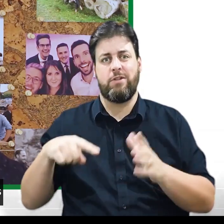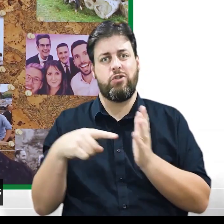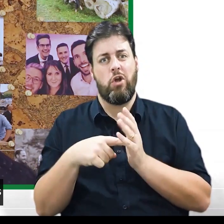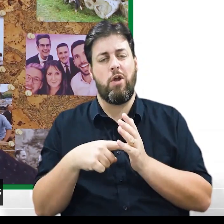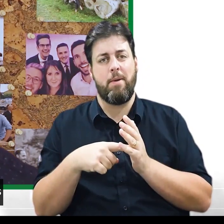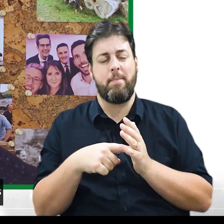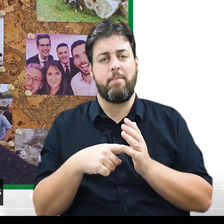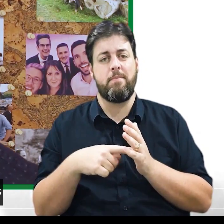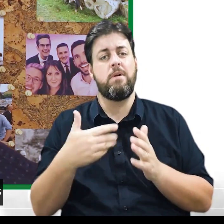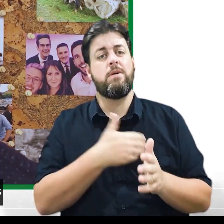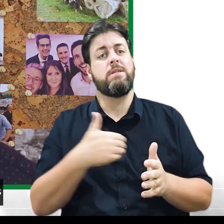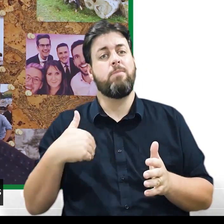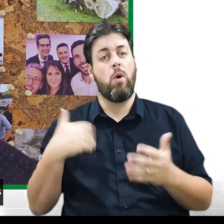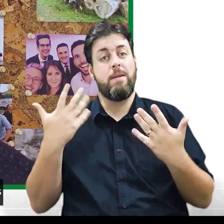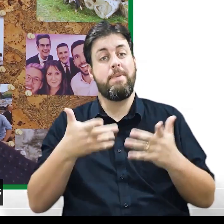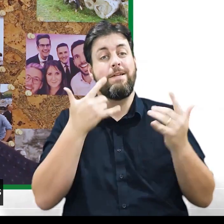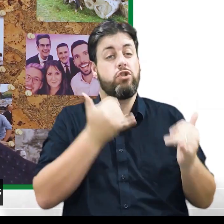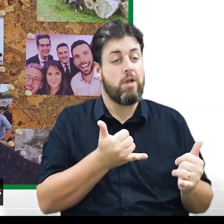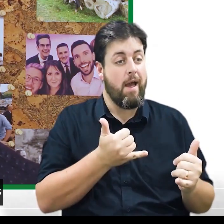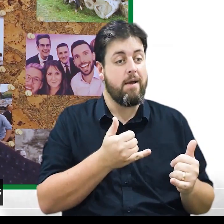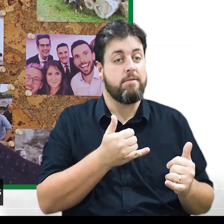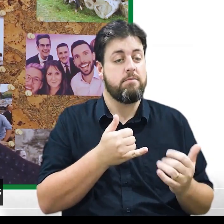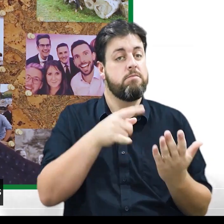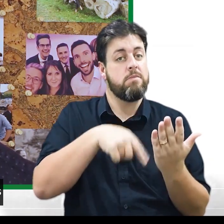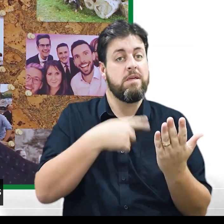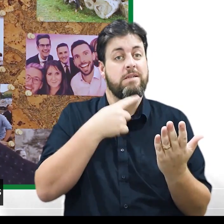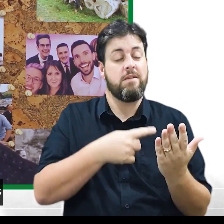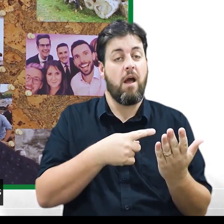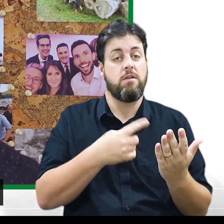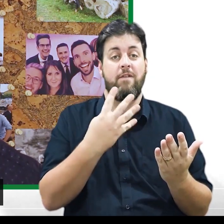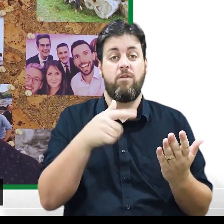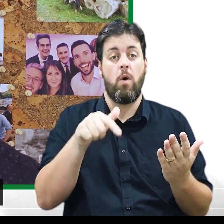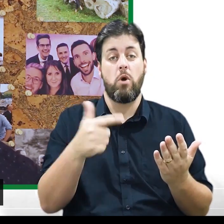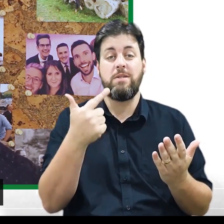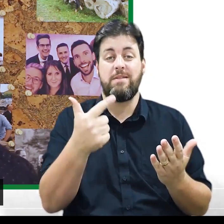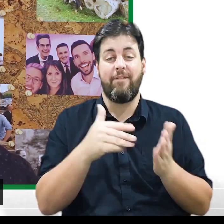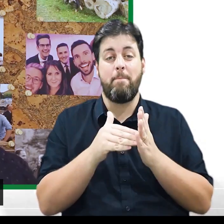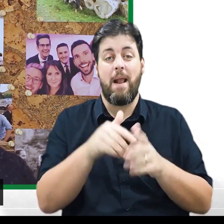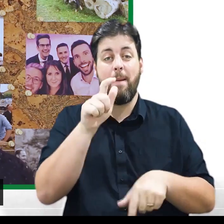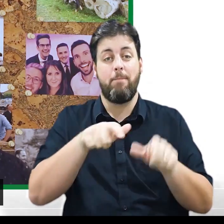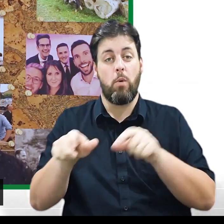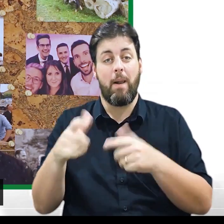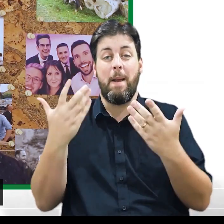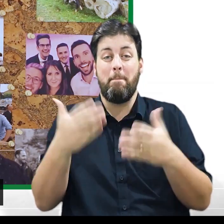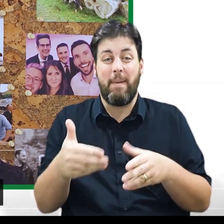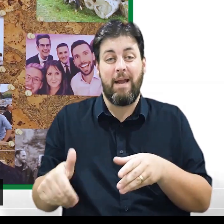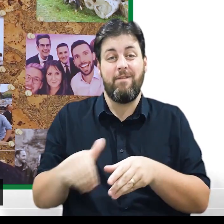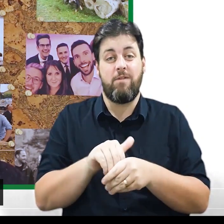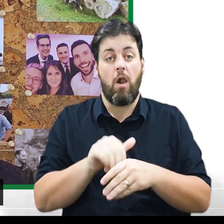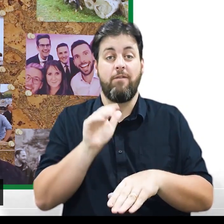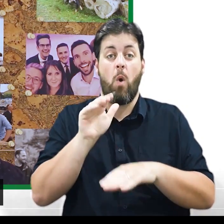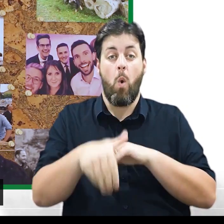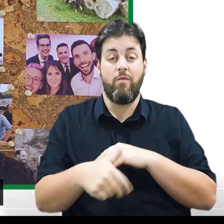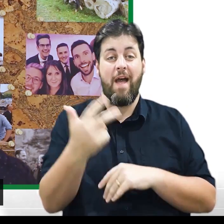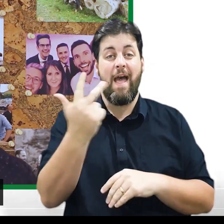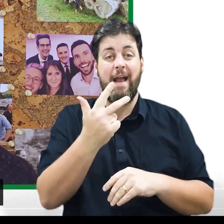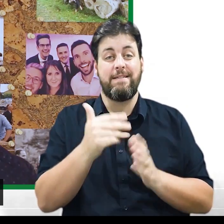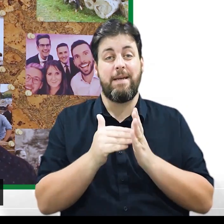this morning, when I took a look, about 4.7 million pupils have taken part in over 18